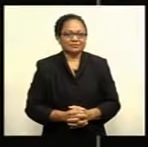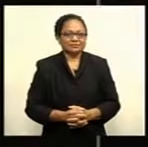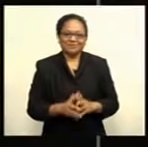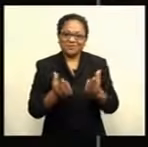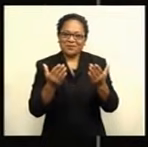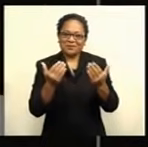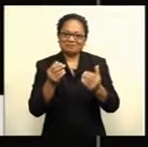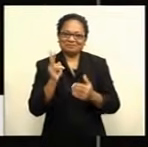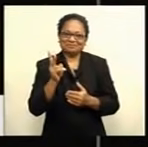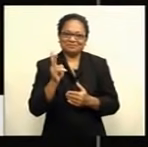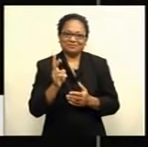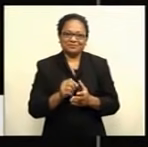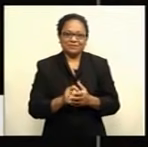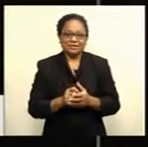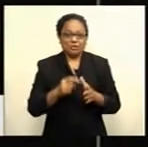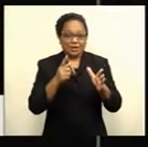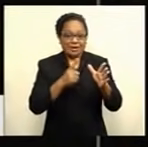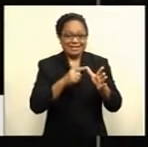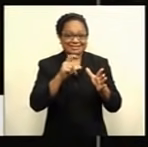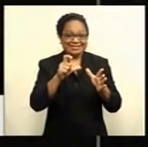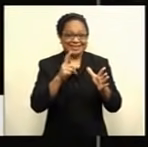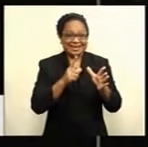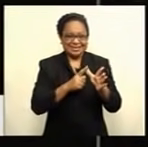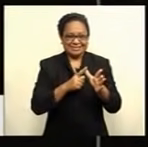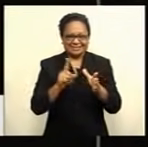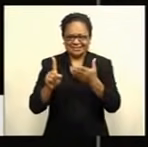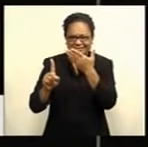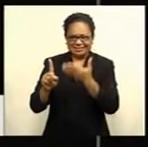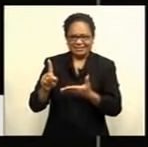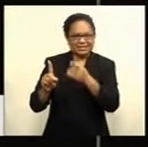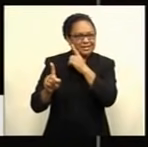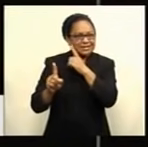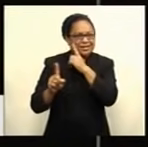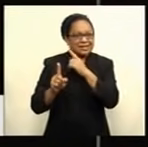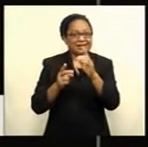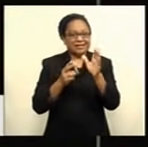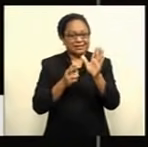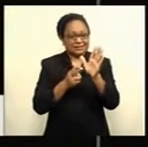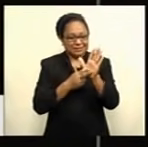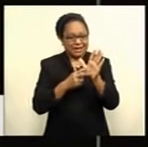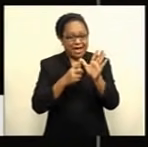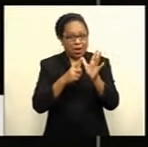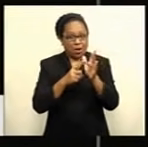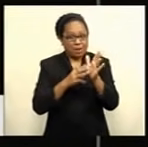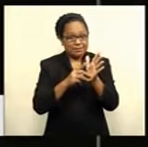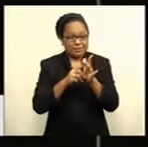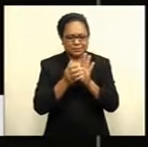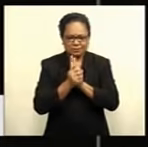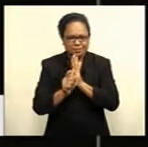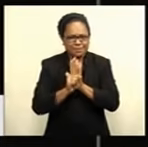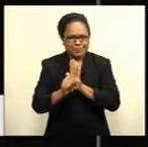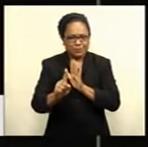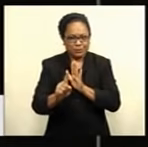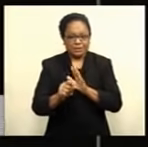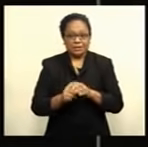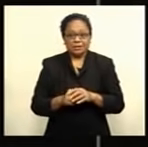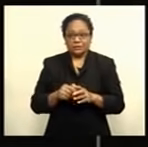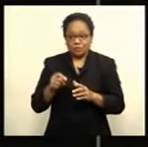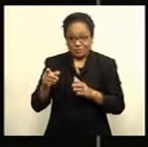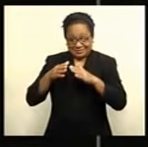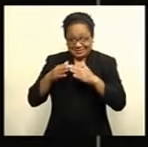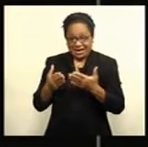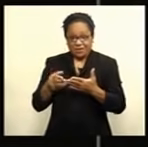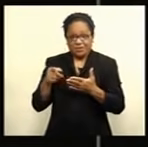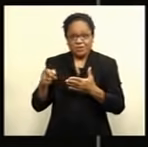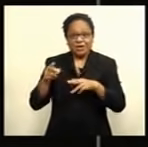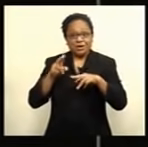Welcome back. Andi Vakumbau School sprint queen Naomi Navunga is one of Fijiana head coach Sayasi Fuli's